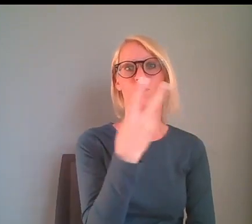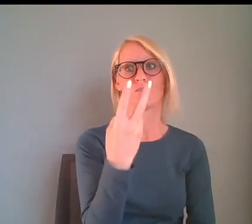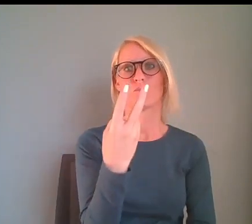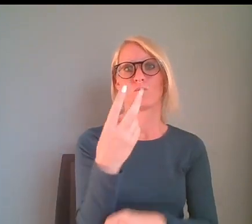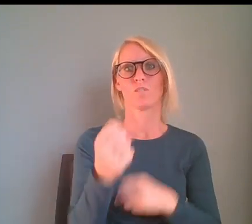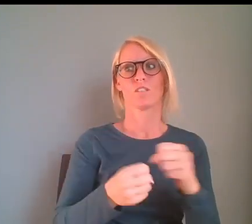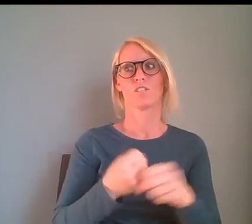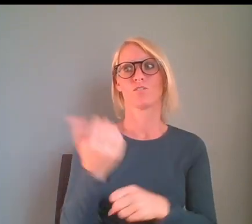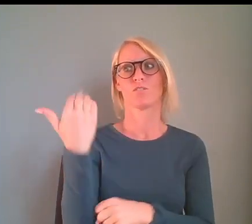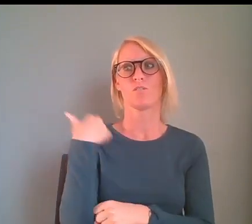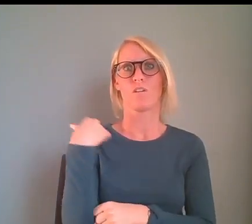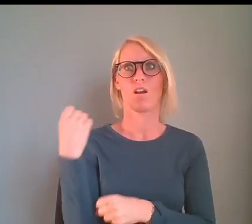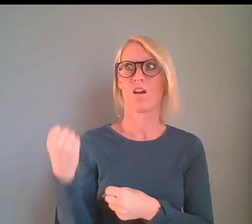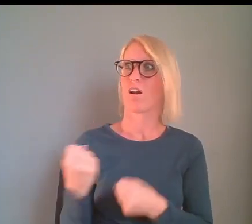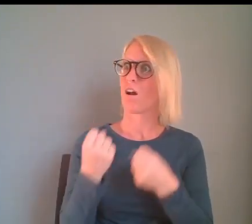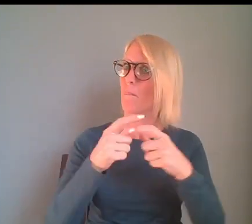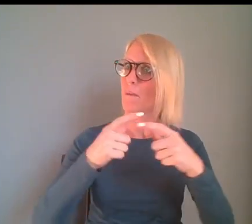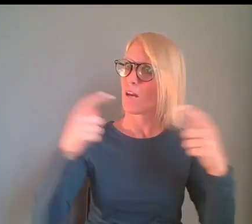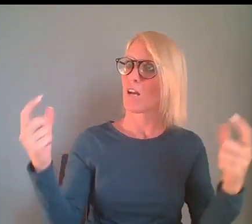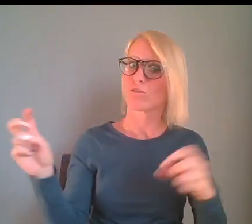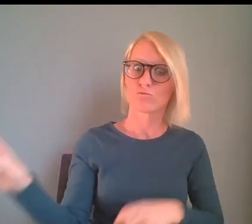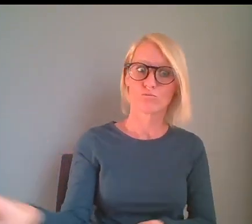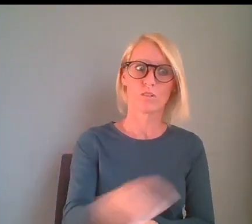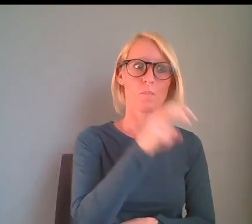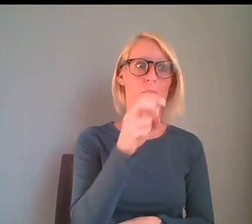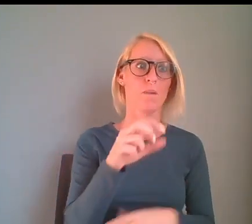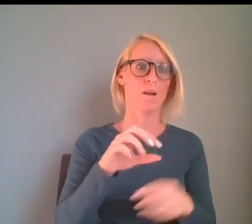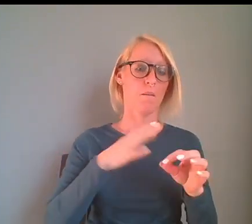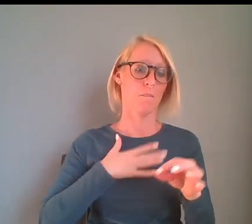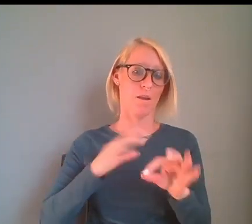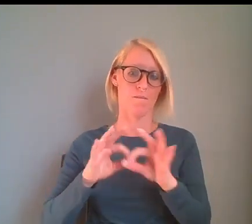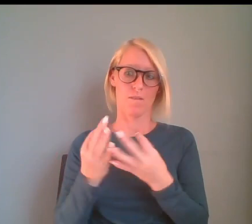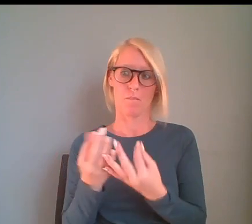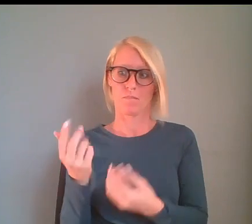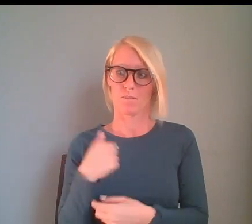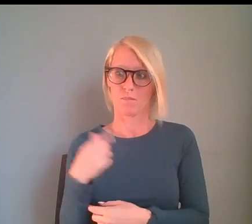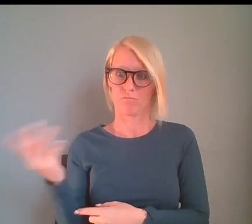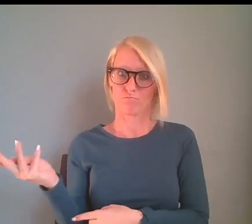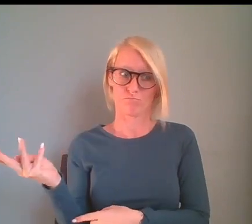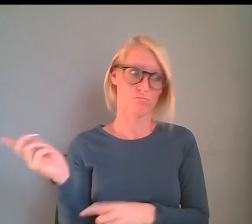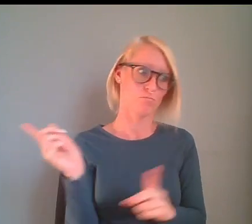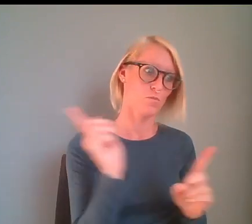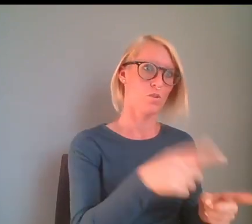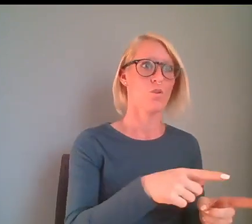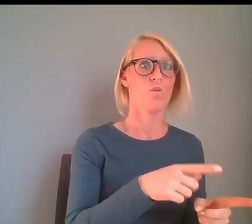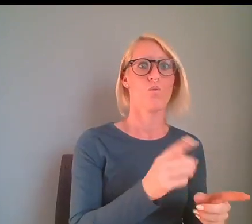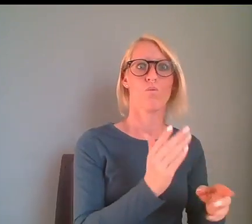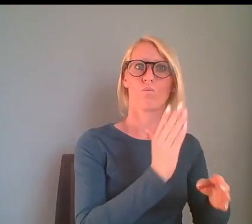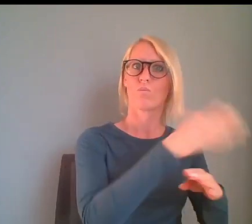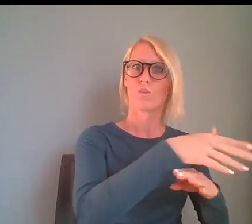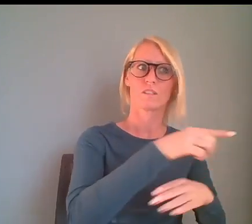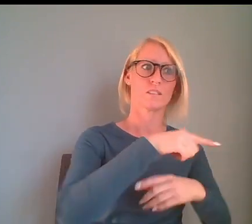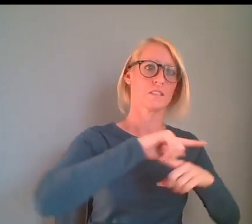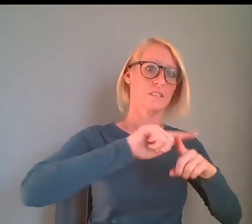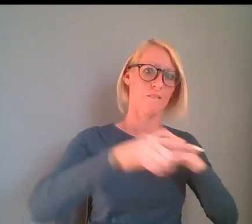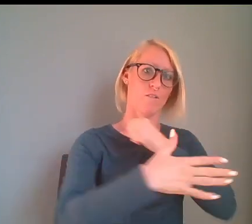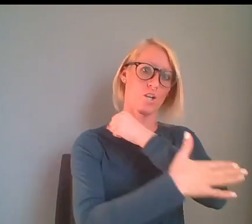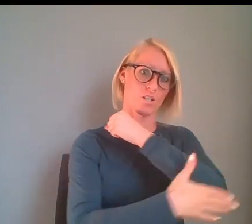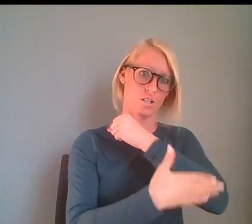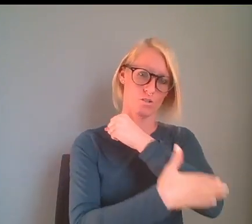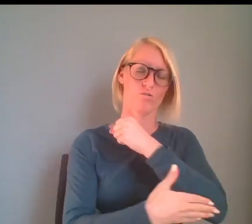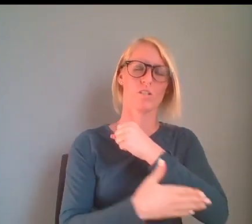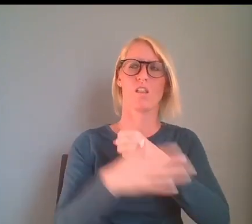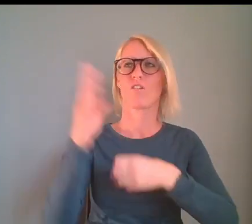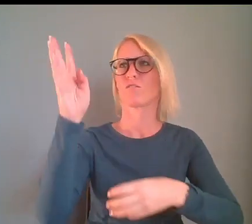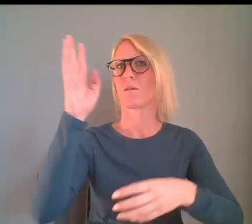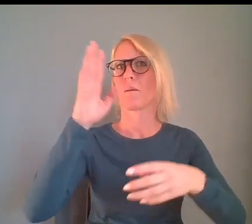taking my family overseas, and I was really worried about it. And that's what this is about. The map of the country that we were going to is in the background, and